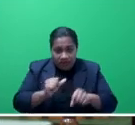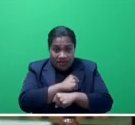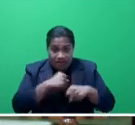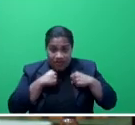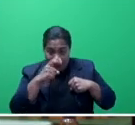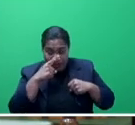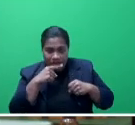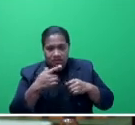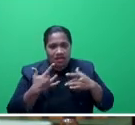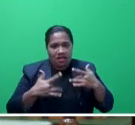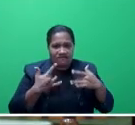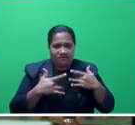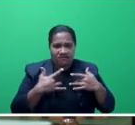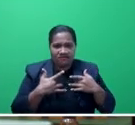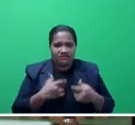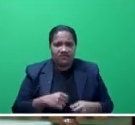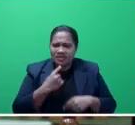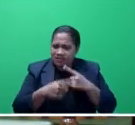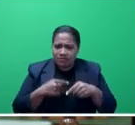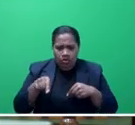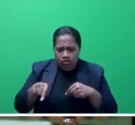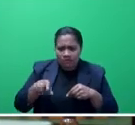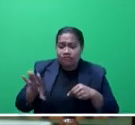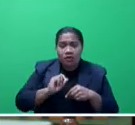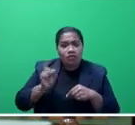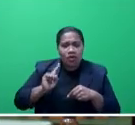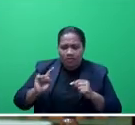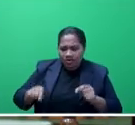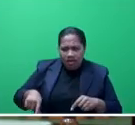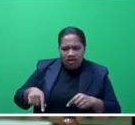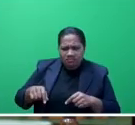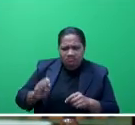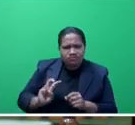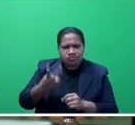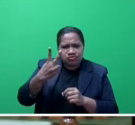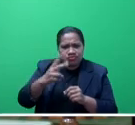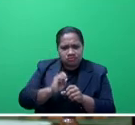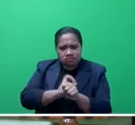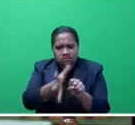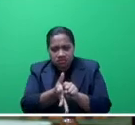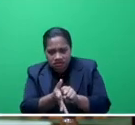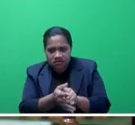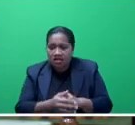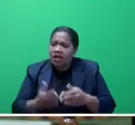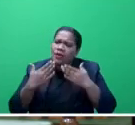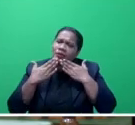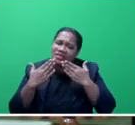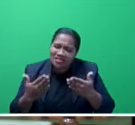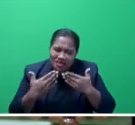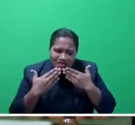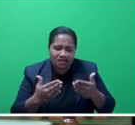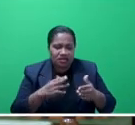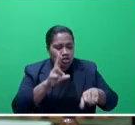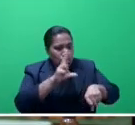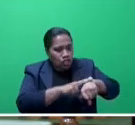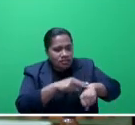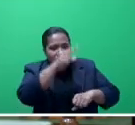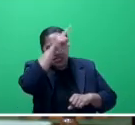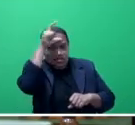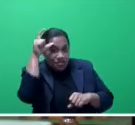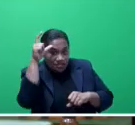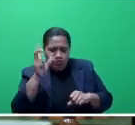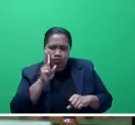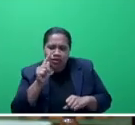the devastating second wave of the COVID-19 virus. And we thank the doctors and nurses treating patients in our